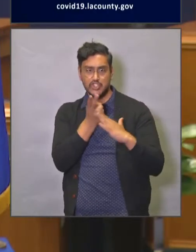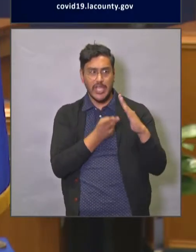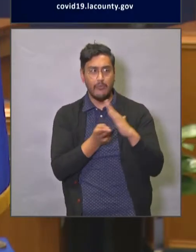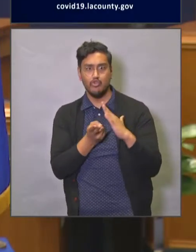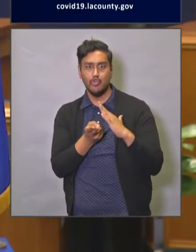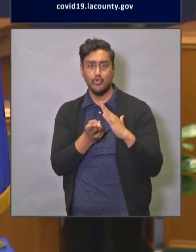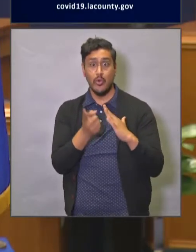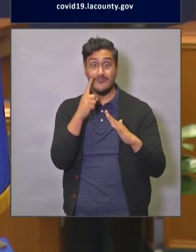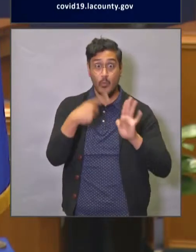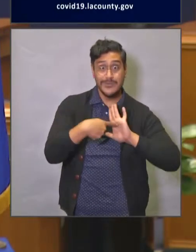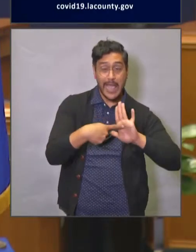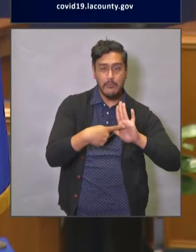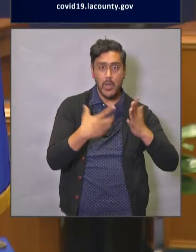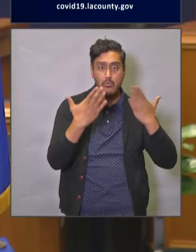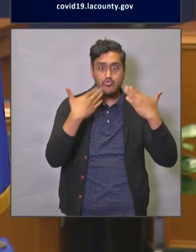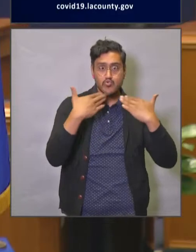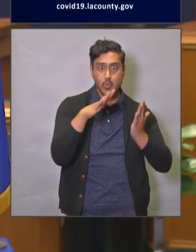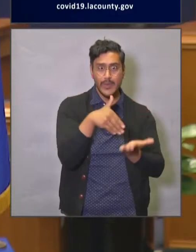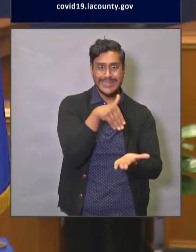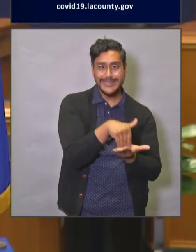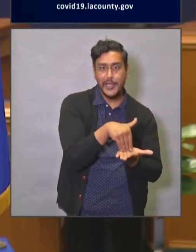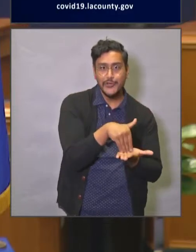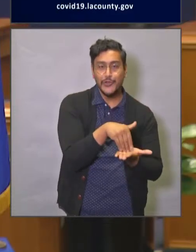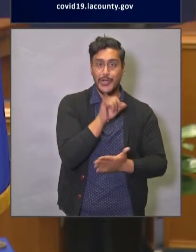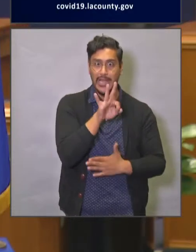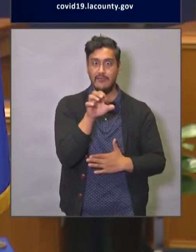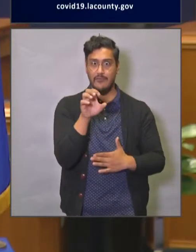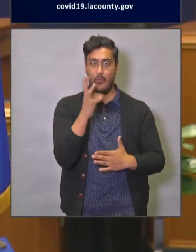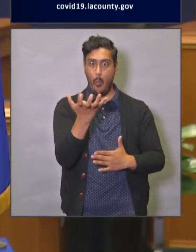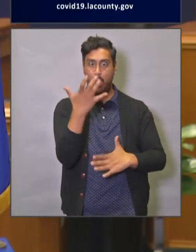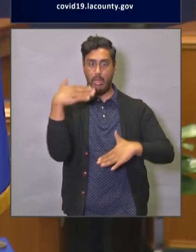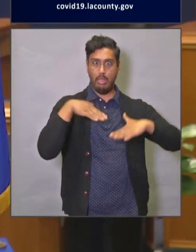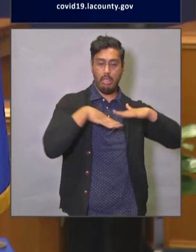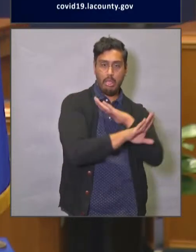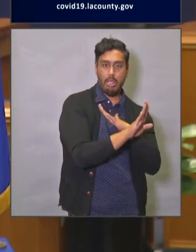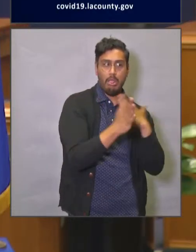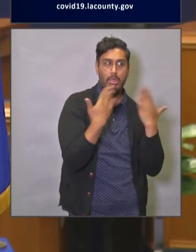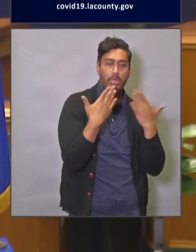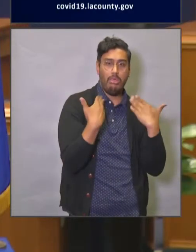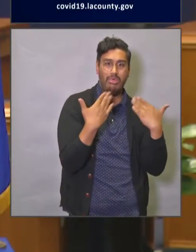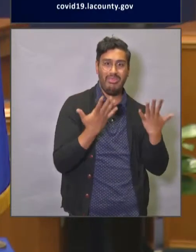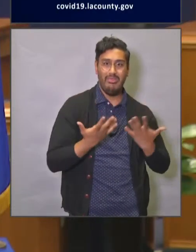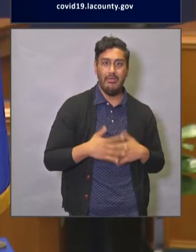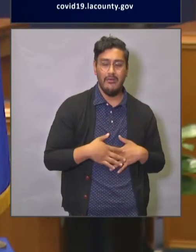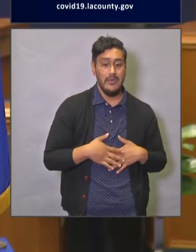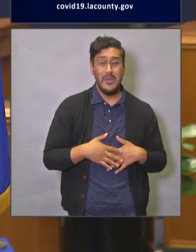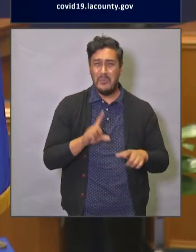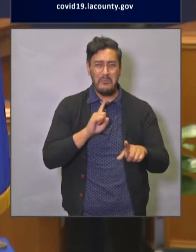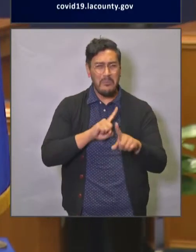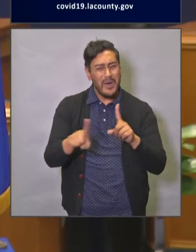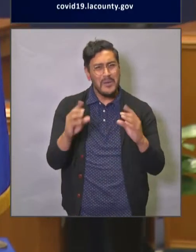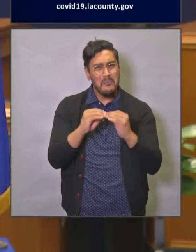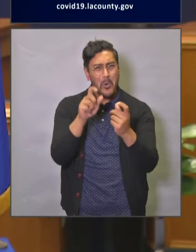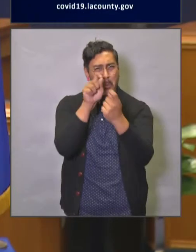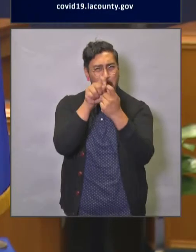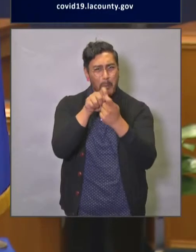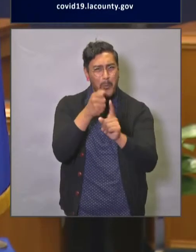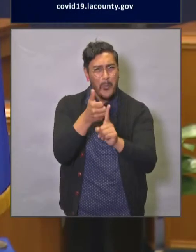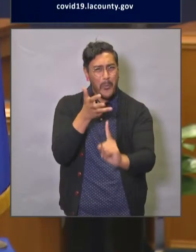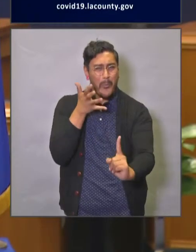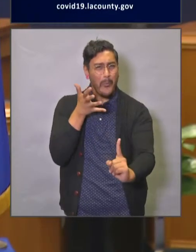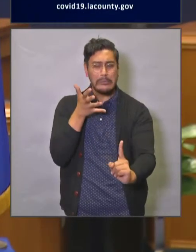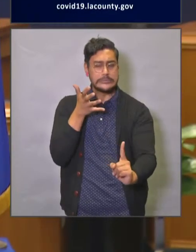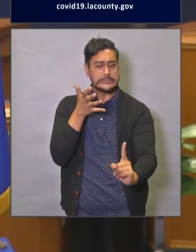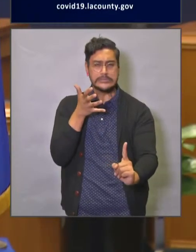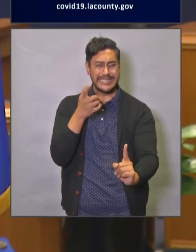cooling centers, if they wish to get inside. But I don't have the details, and I guess I would suggest that we